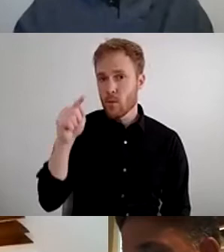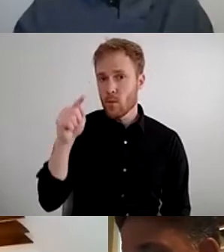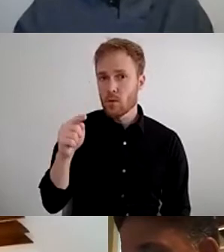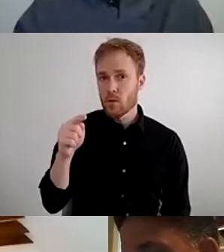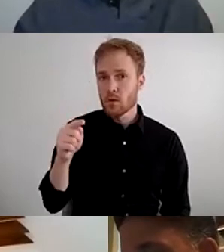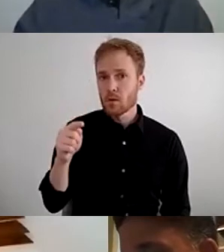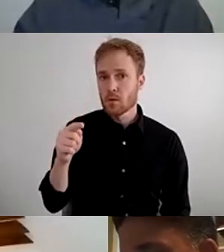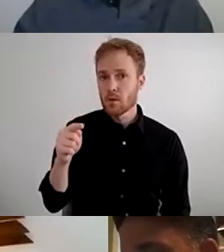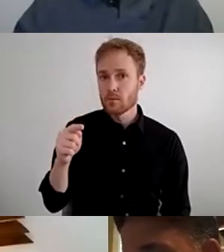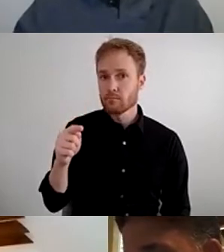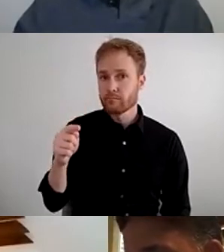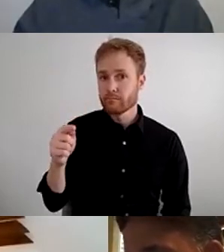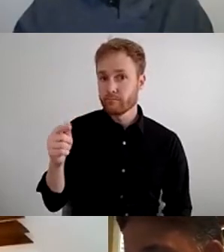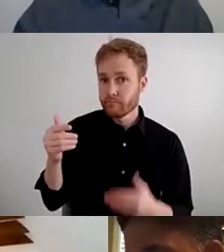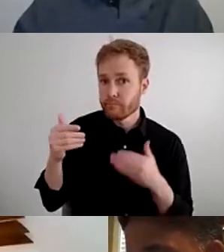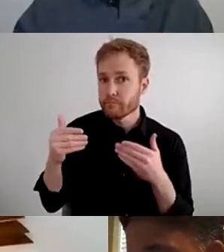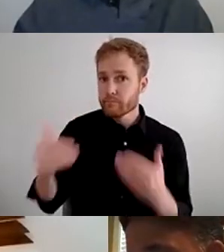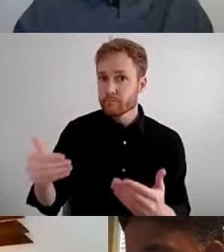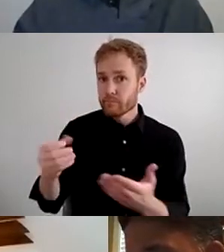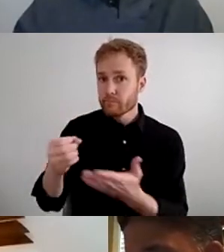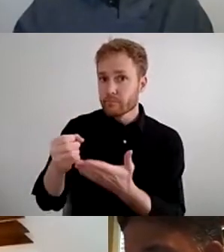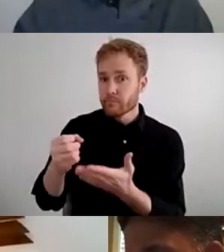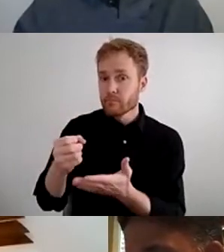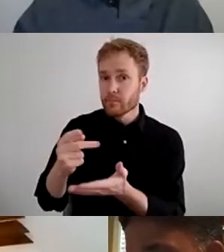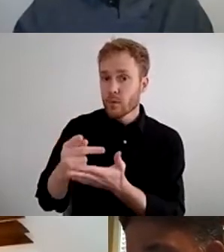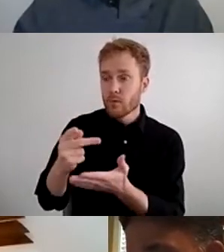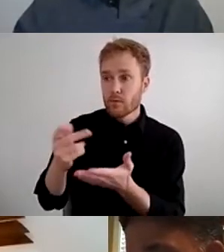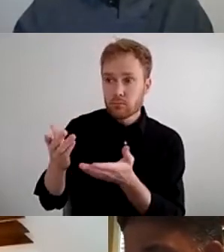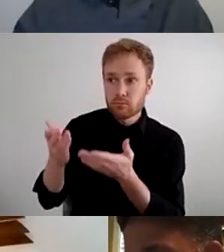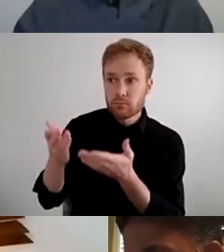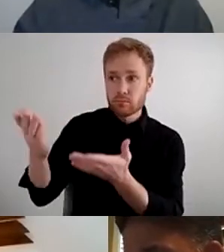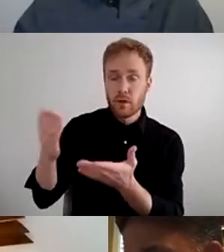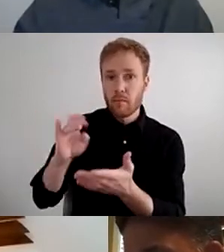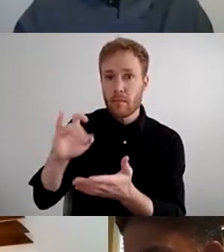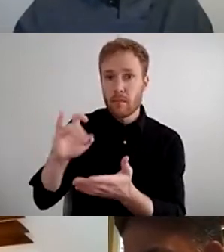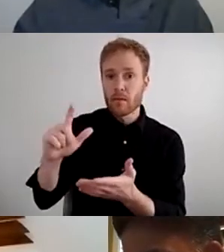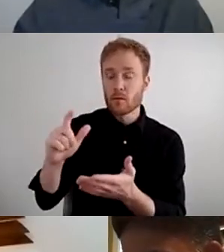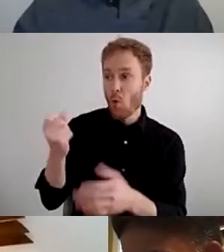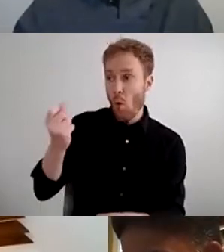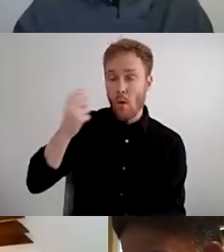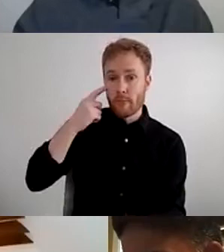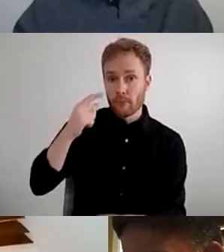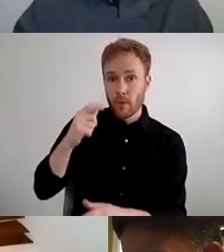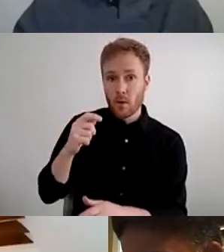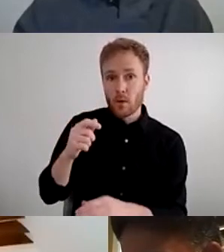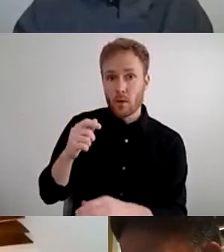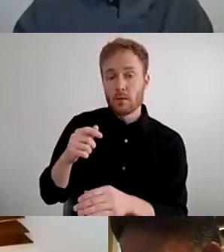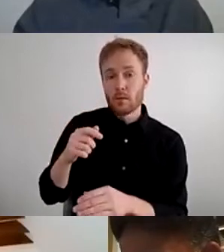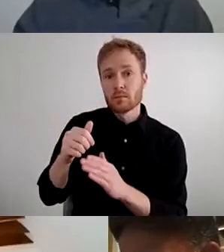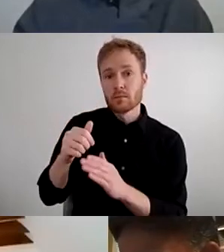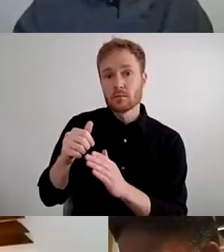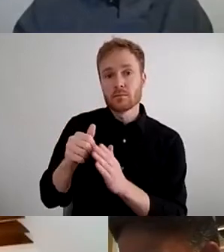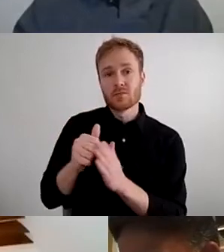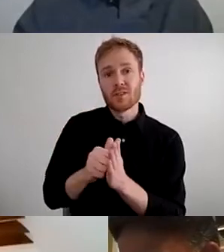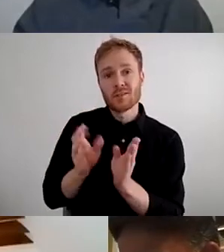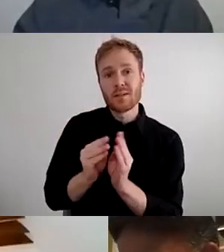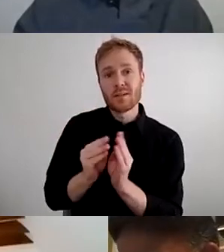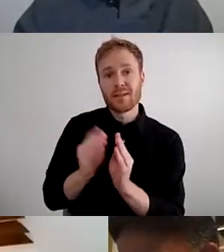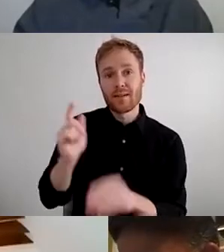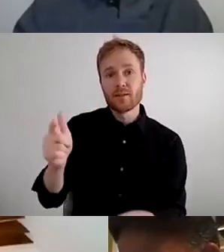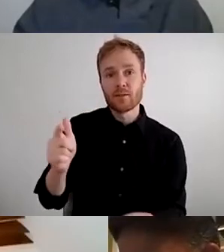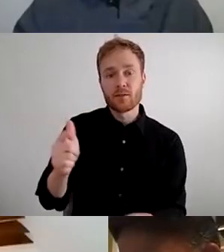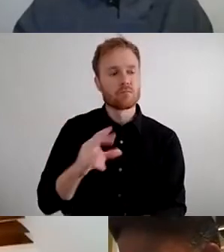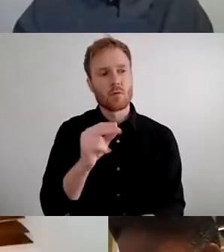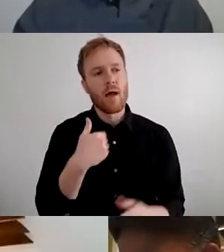advancing the bill today? Are we holding for post-agenda? No, we were going to vote preliminary today and then have the post-agenda Monday